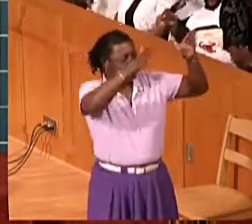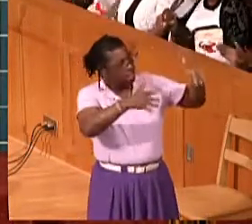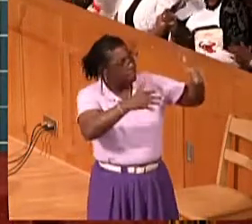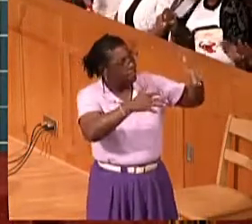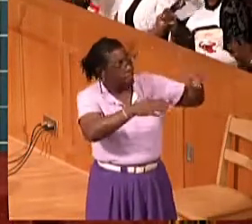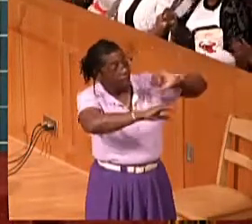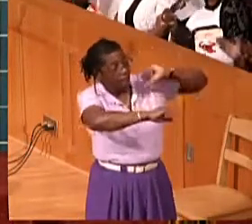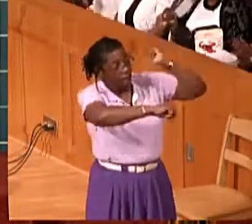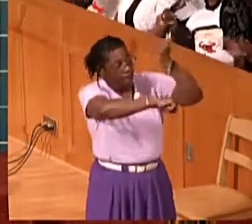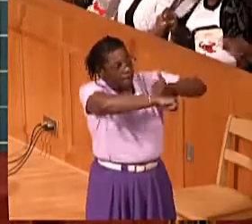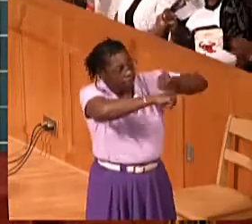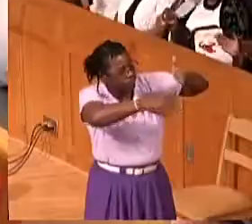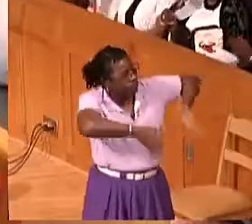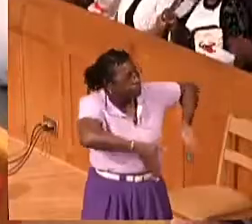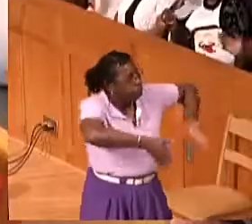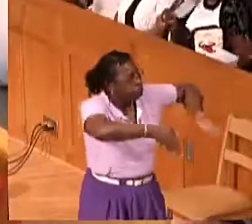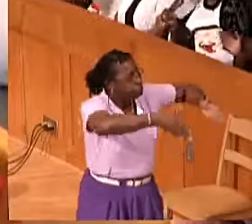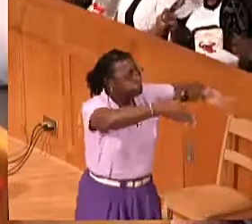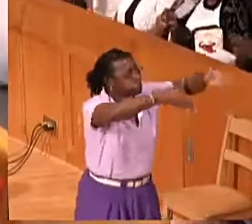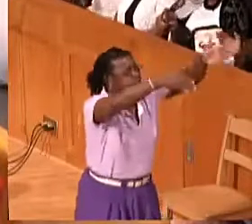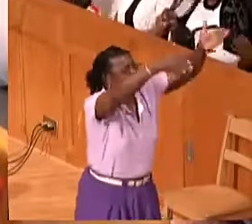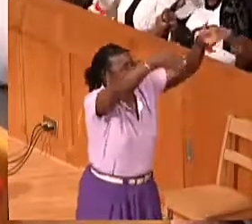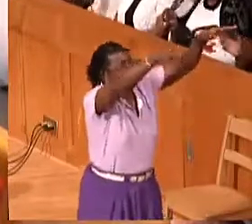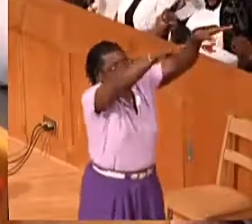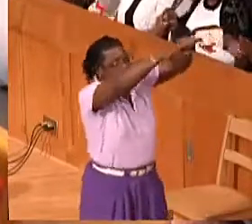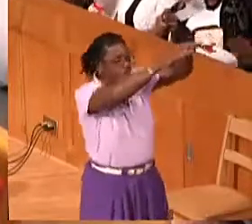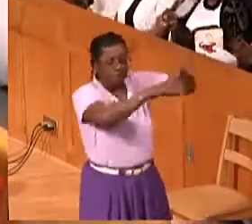Don't you walk around it like it ain't nothing.